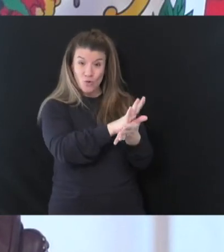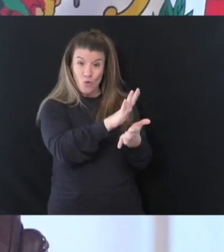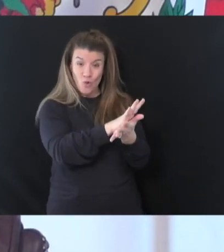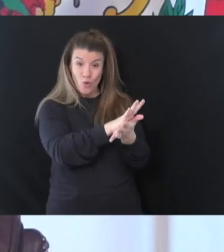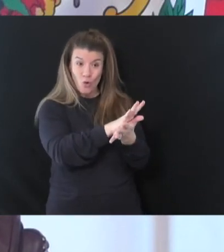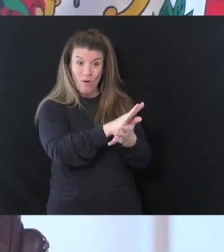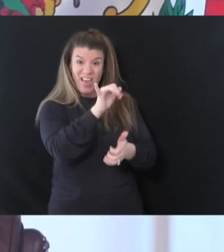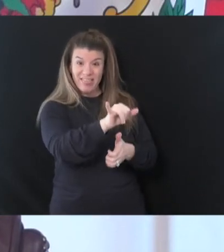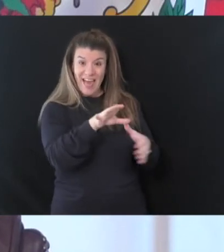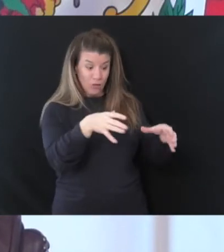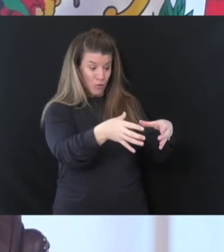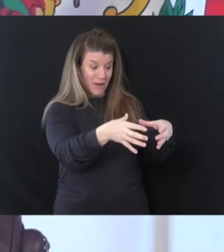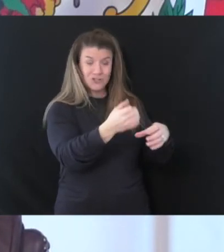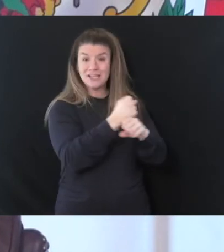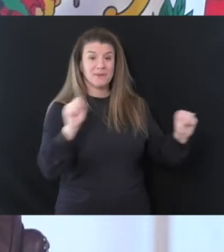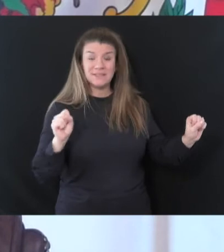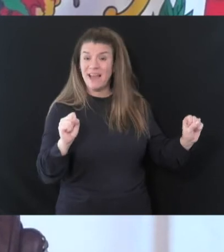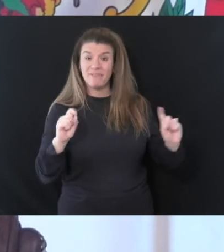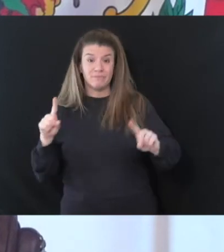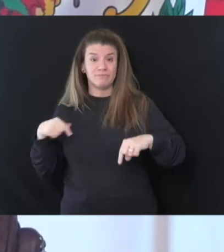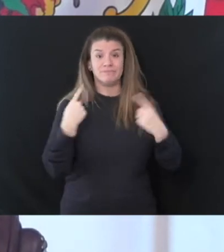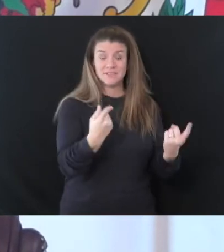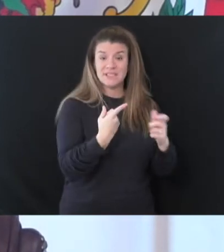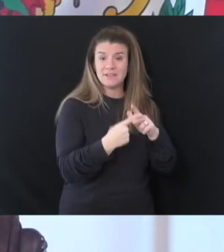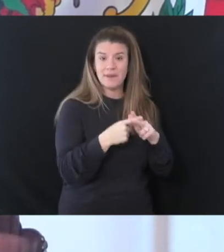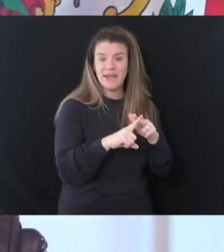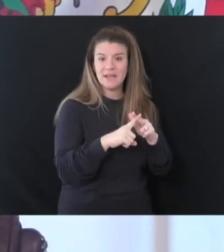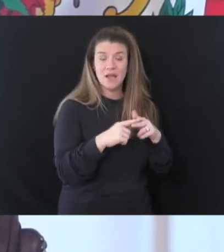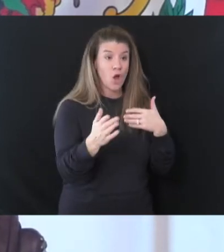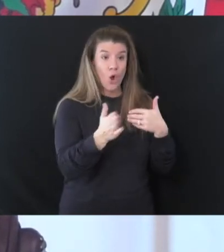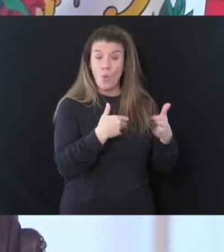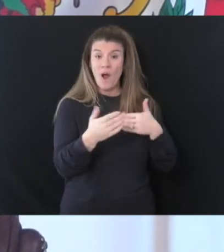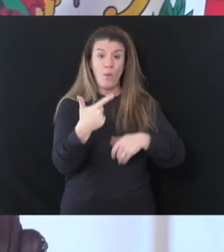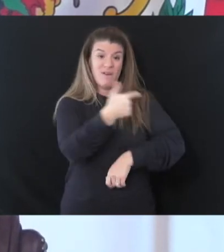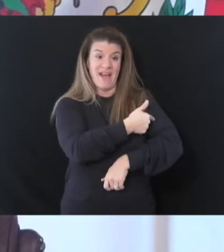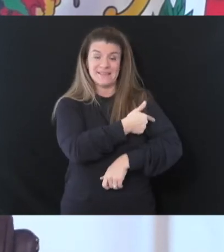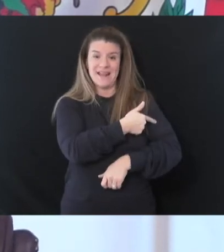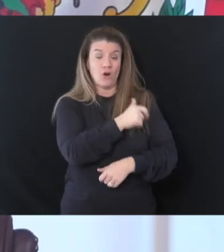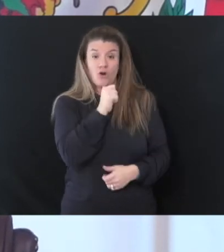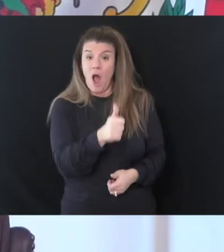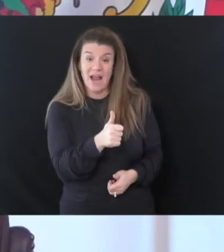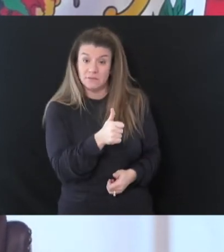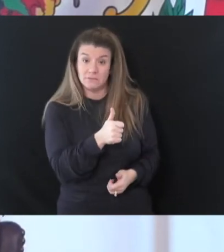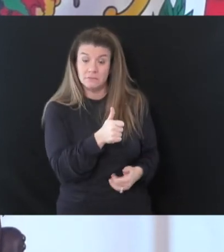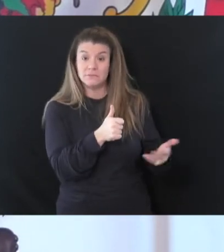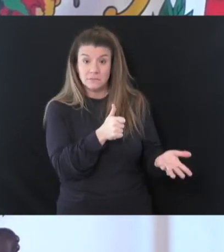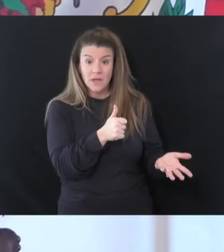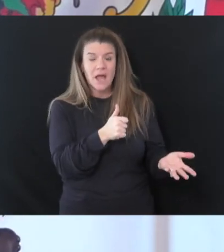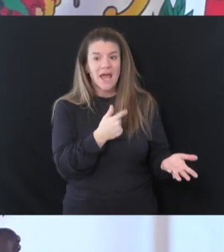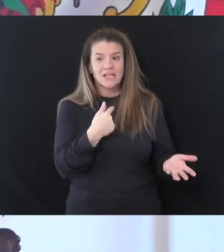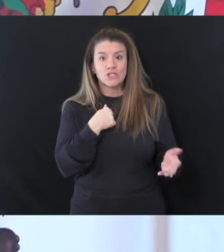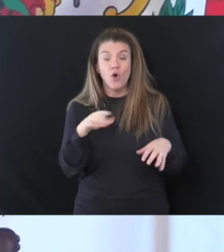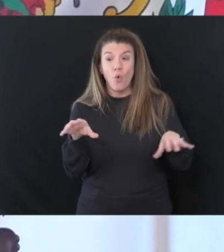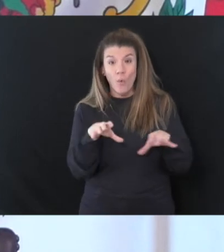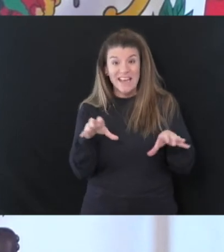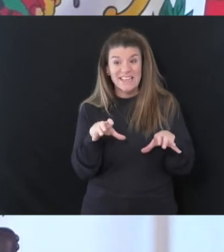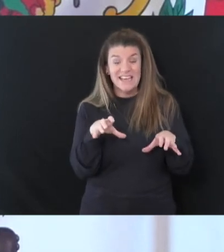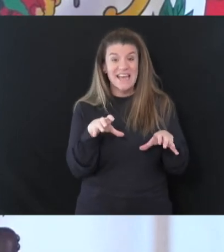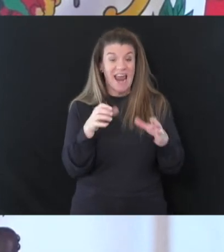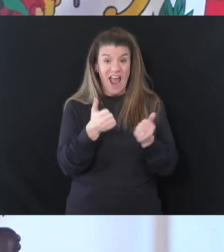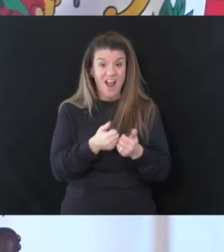from the very get-go, whether we vaccinated anybody or not. And we did all that we did over the